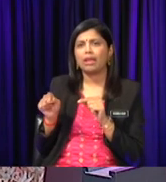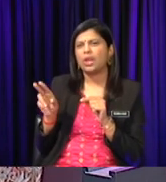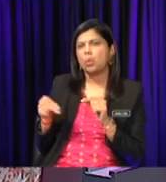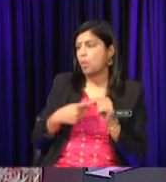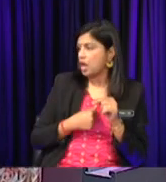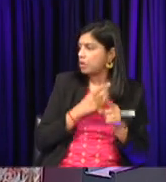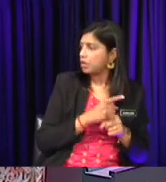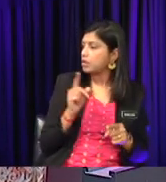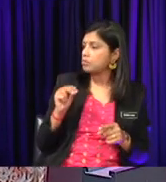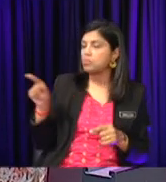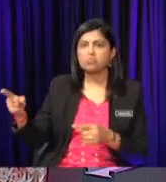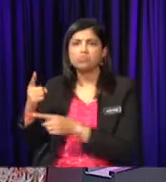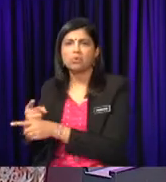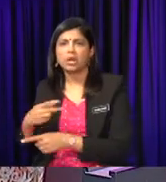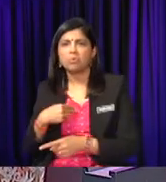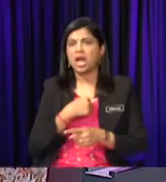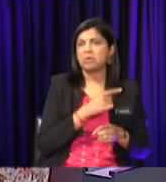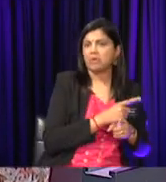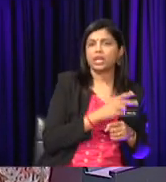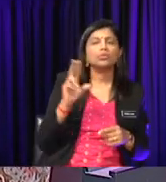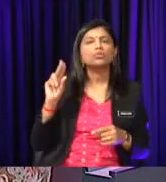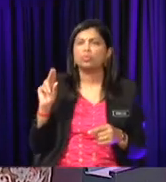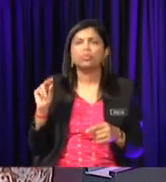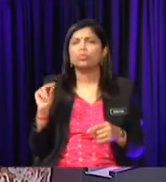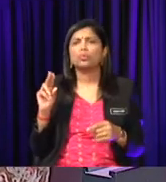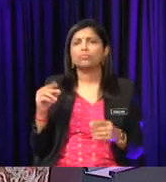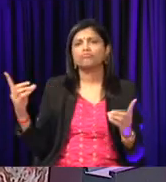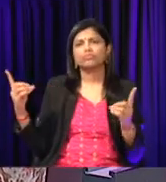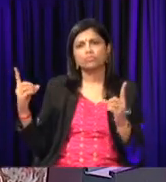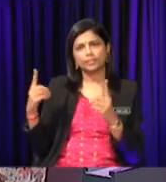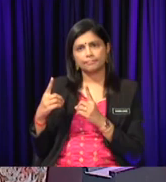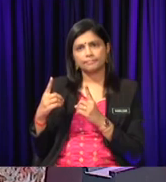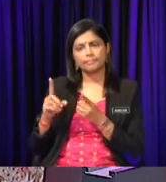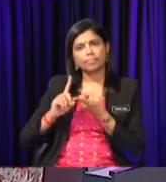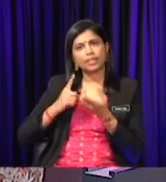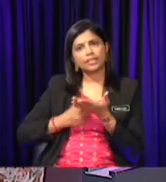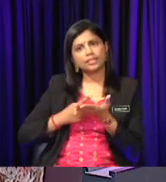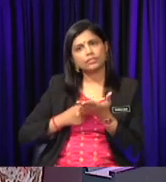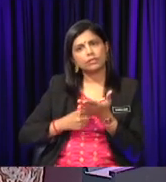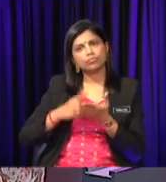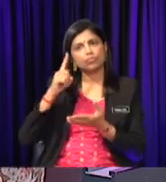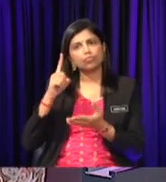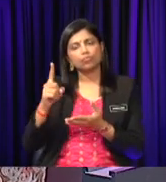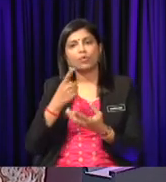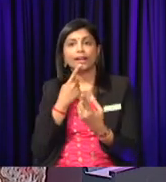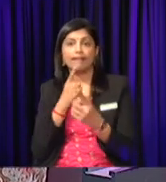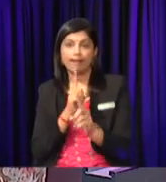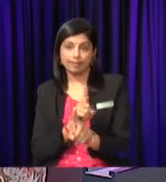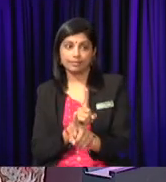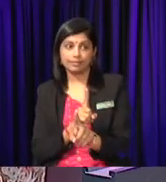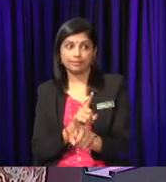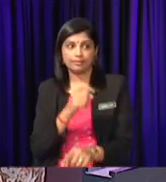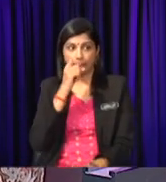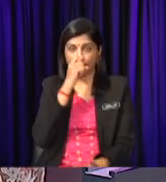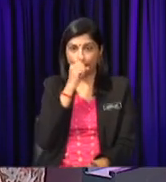Yes, it's going to be dragging. Mm. Okay? And these pupils, they need to employ all the